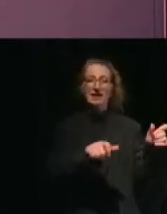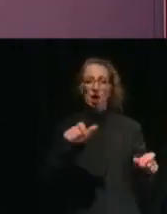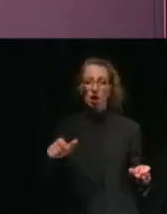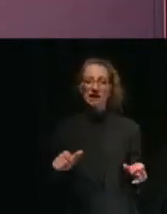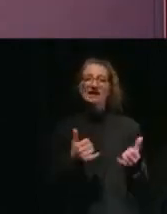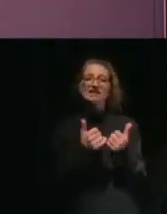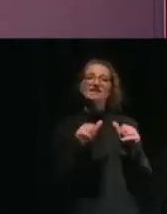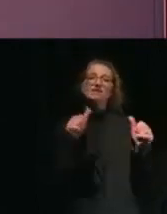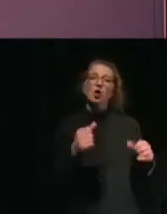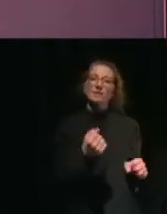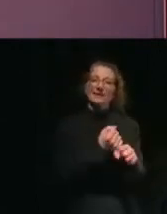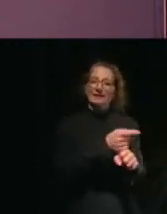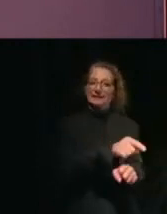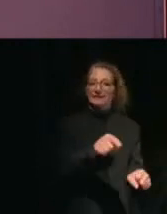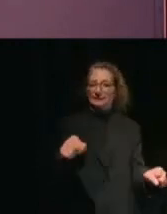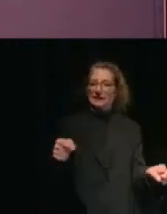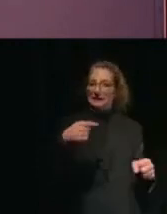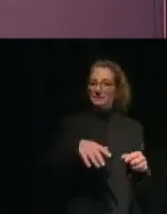spoke with work.